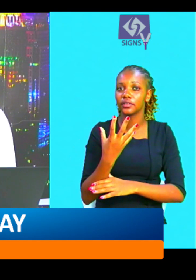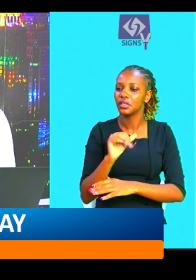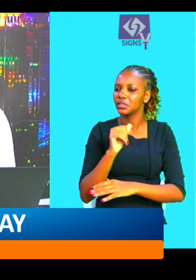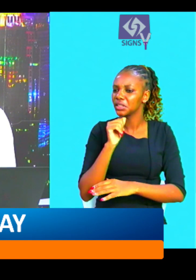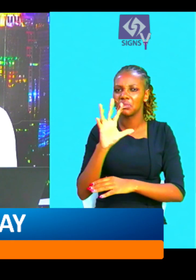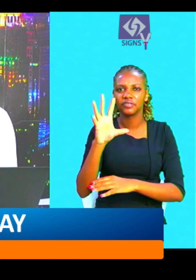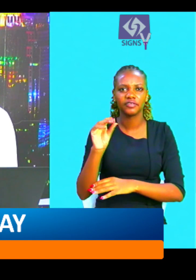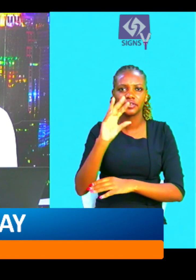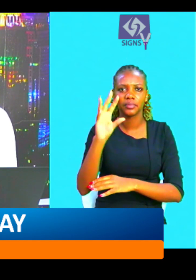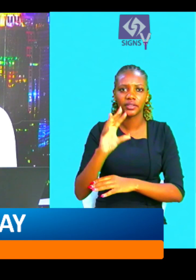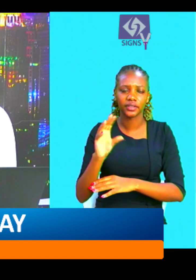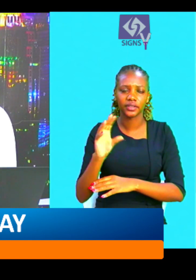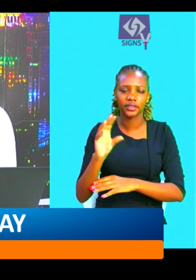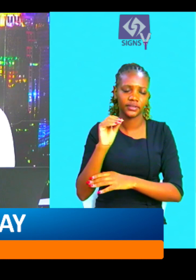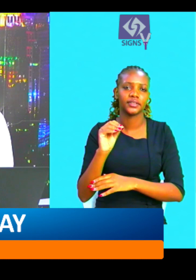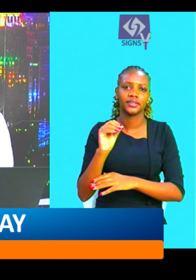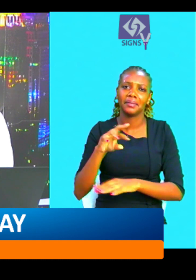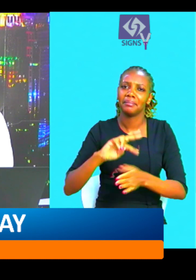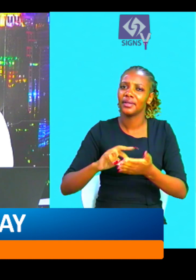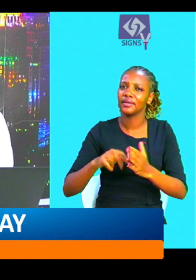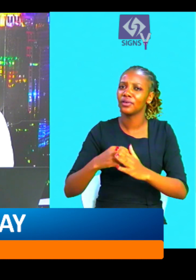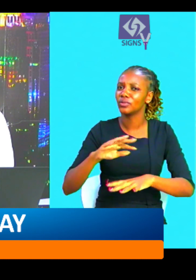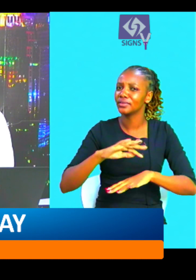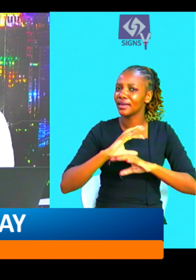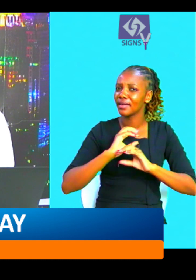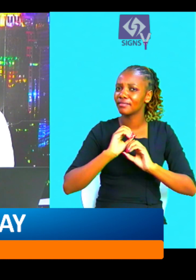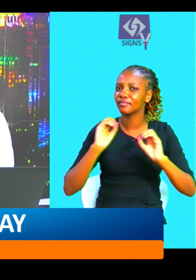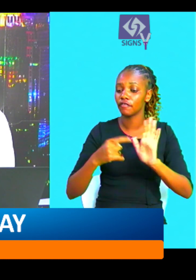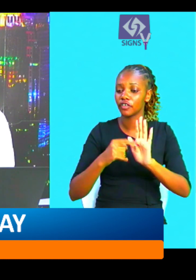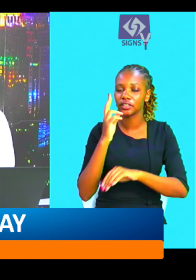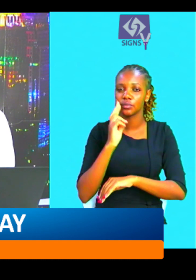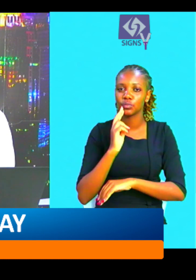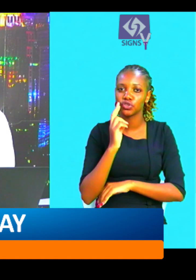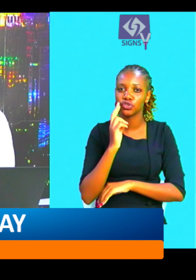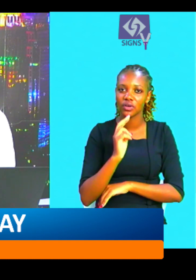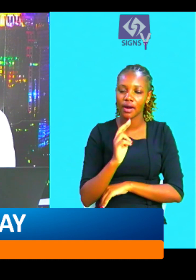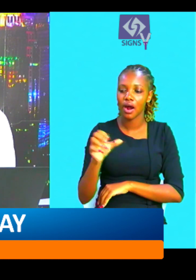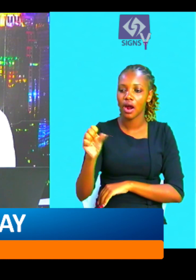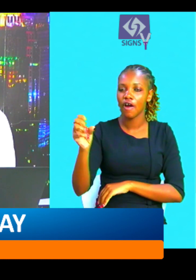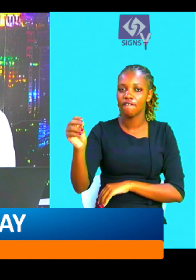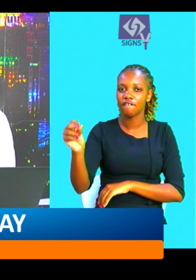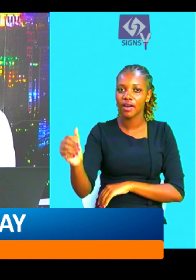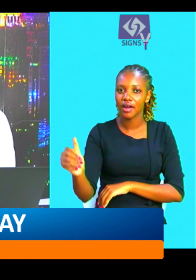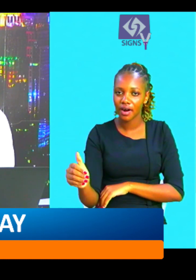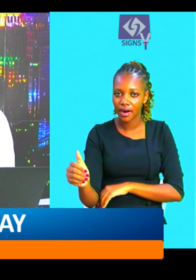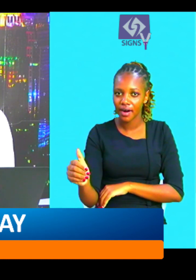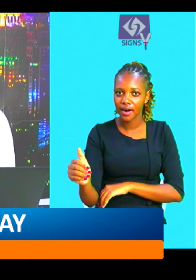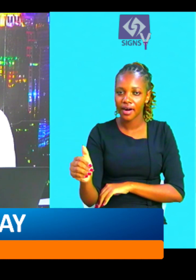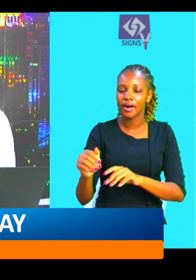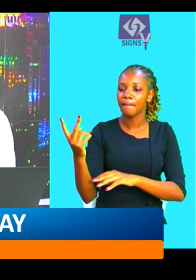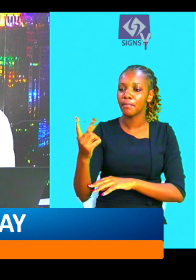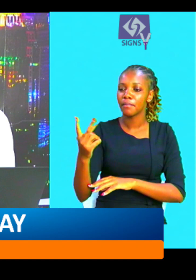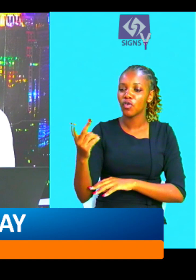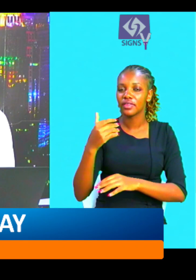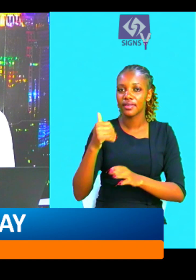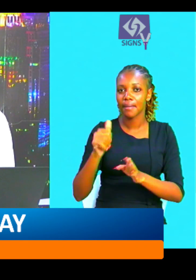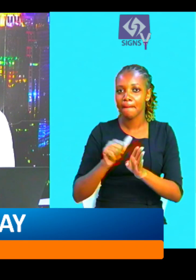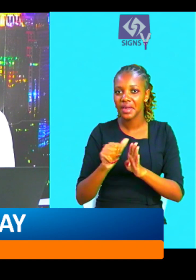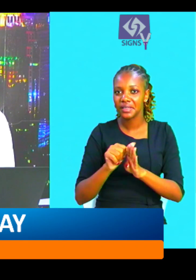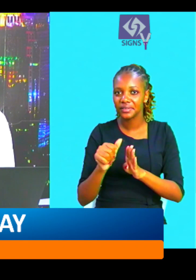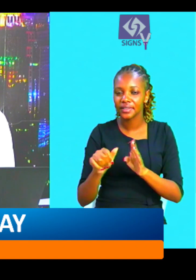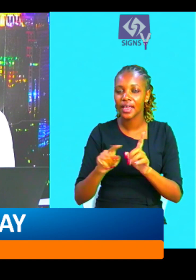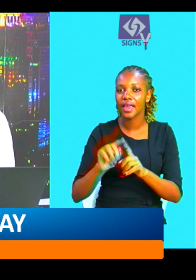that they signed last time. And I see the person who will be most affected is one Kithure Kindiki, because of what has happened in the police